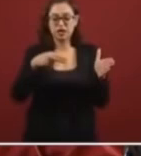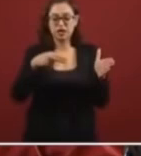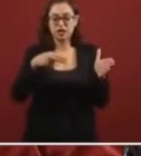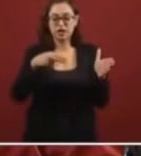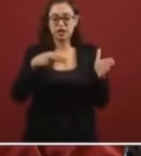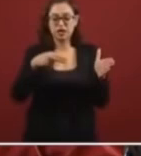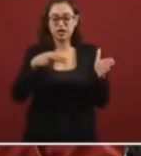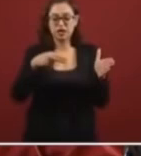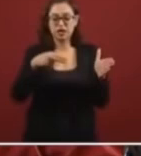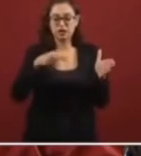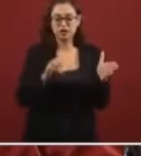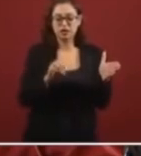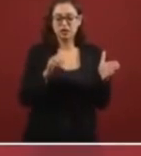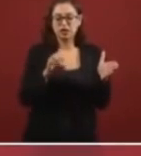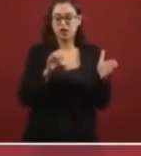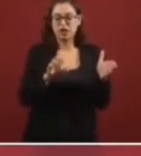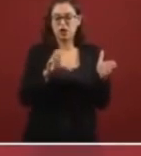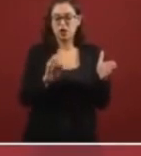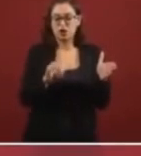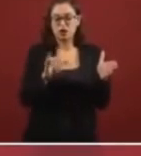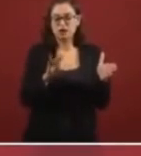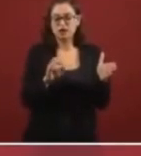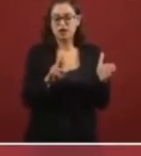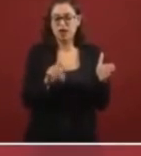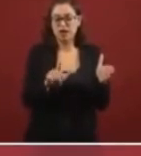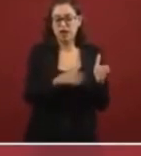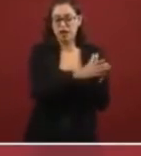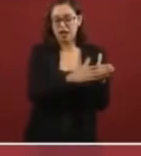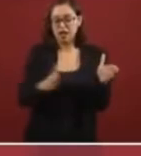neoliberal model, impulsado por